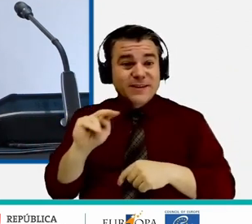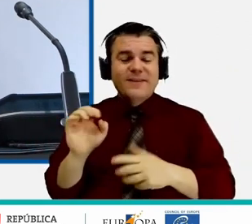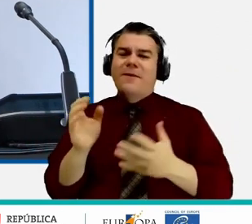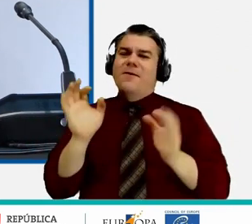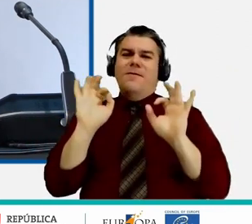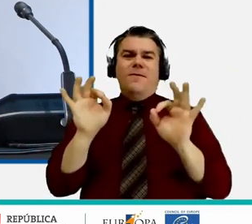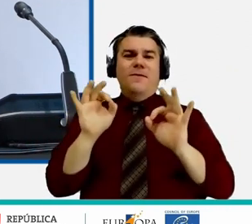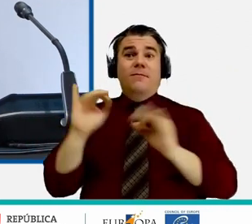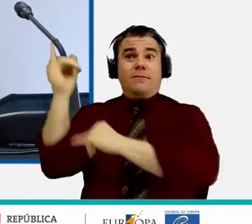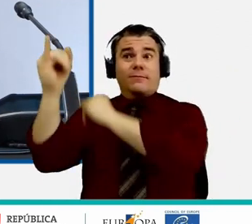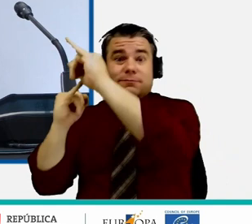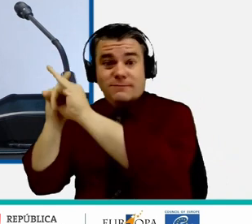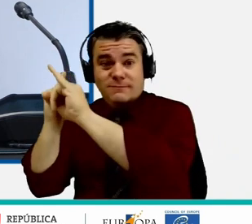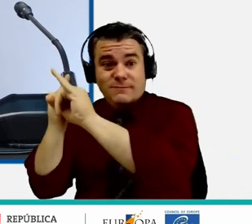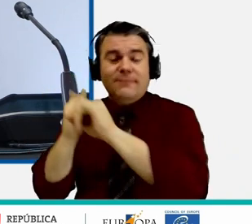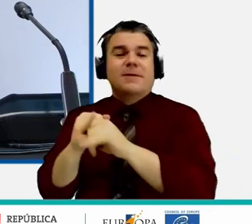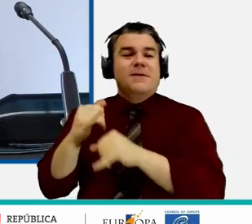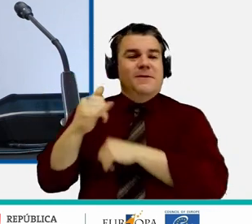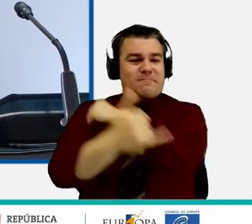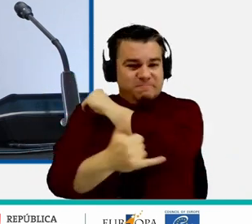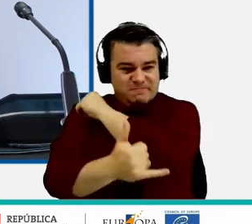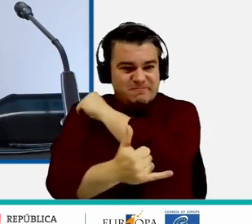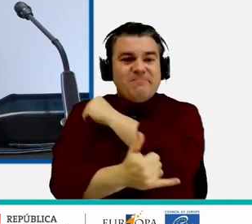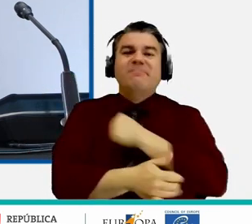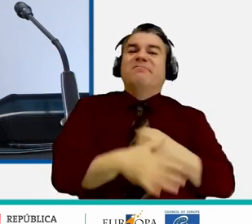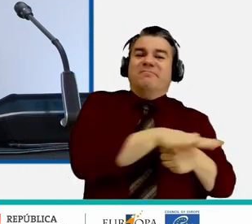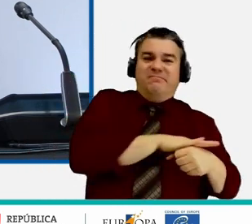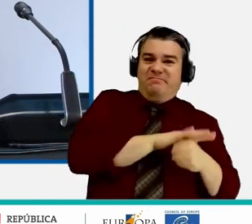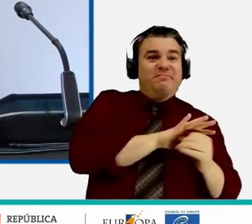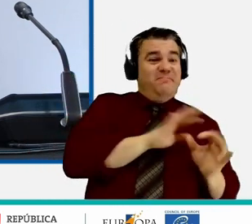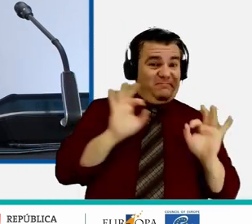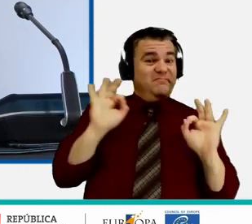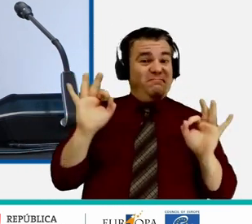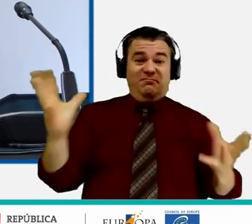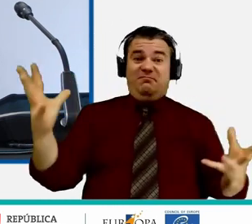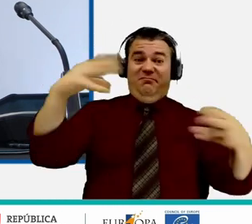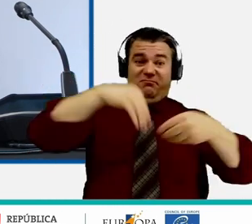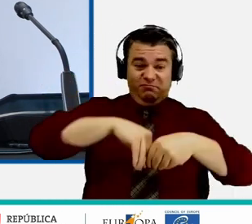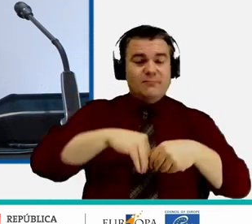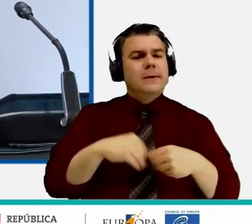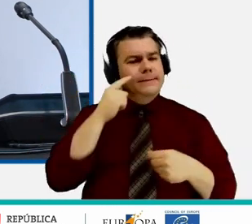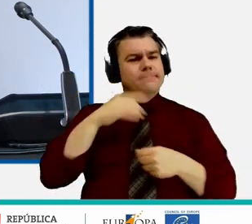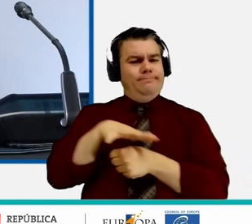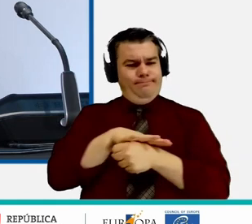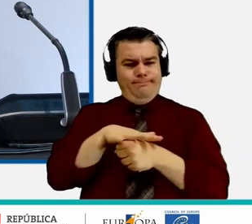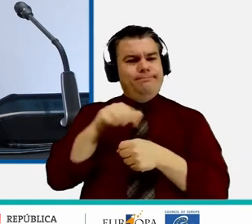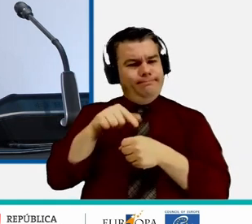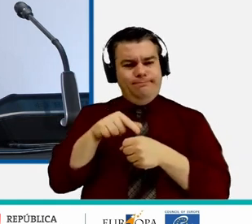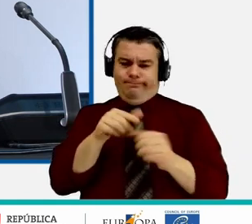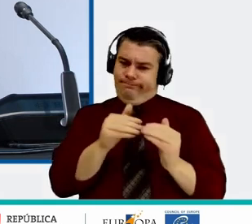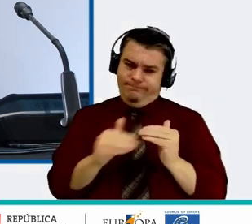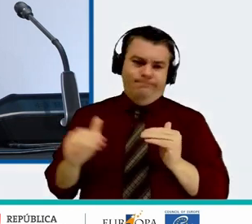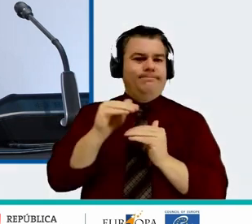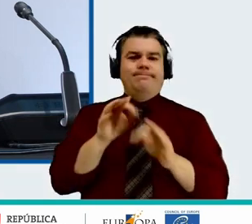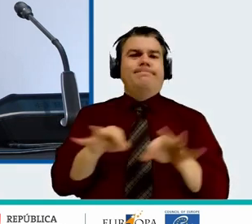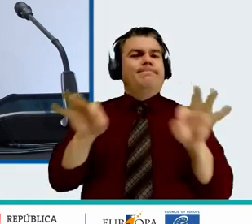and local. Well, we all know that local level is the first level of intervention to build more resilient